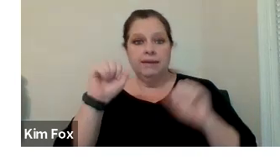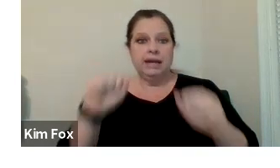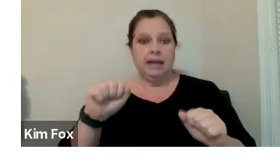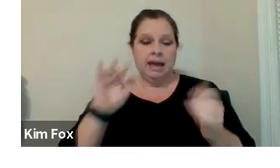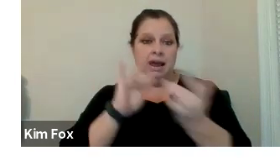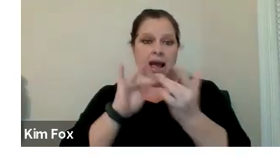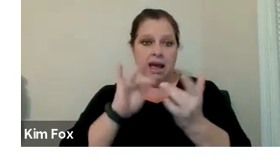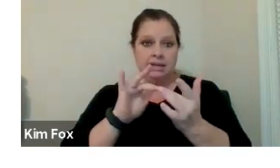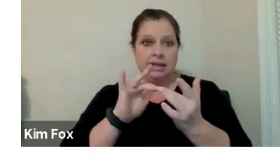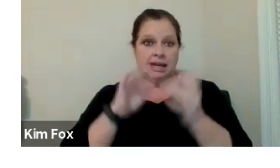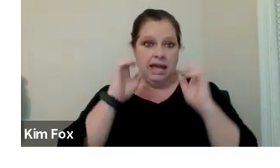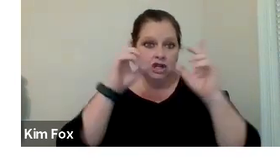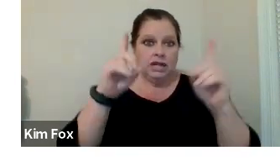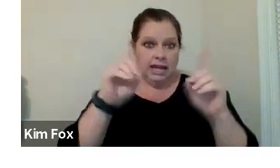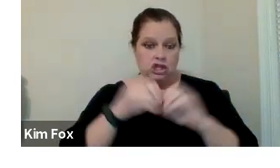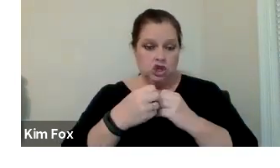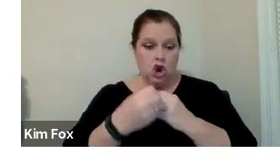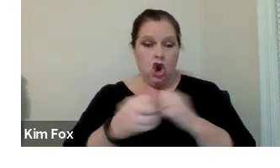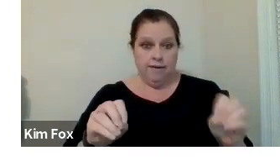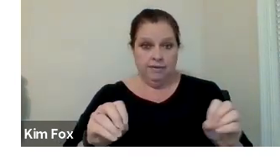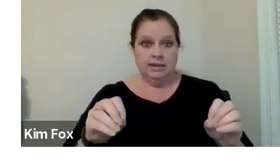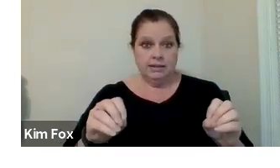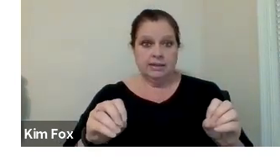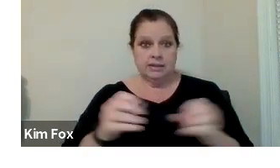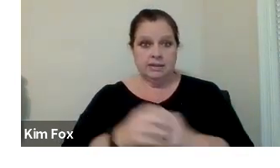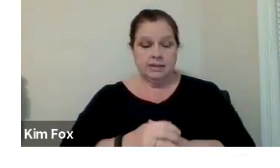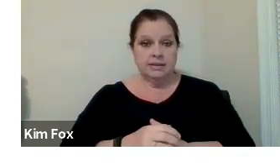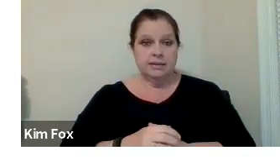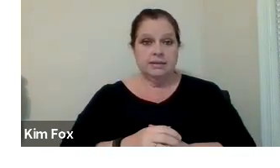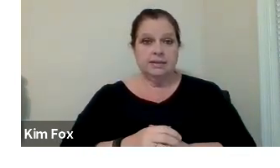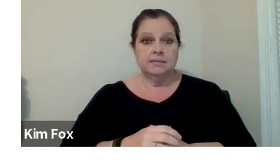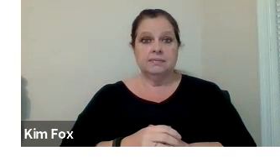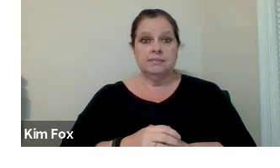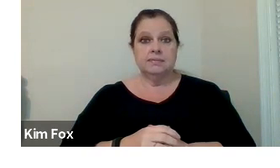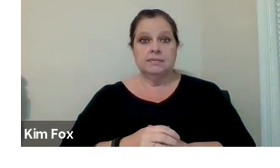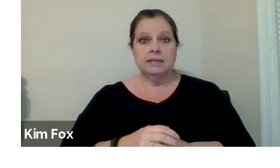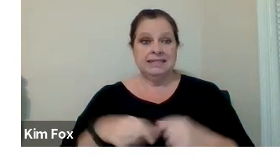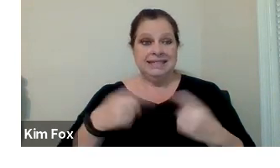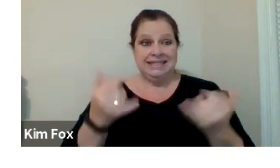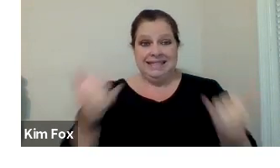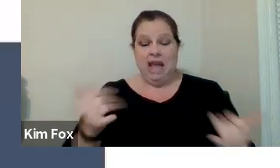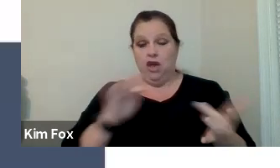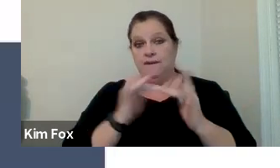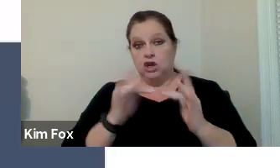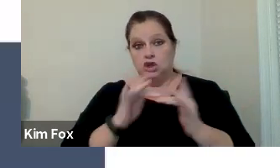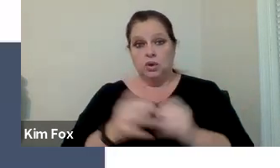educational office since they've been virtual now.